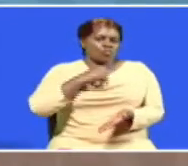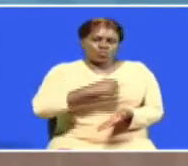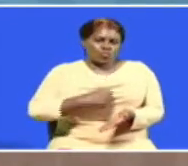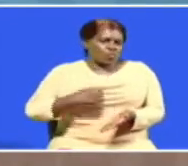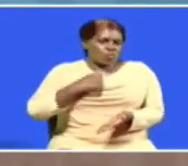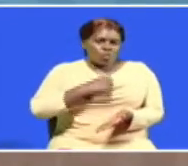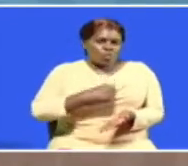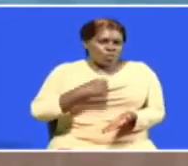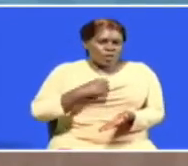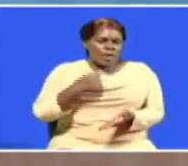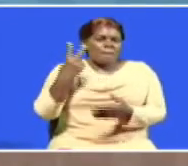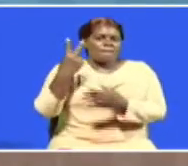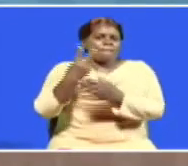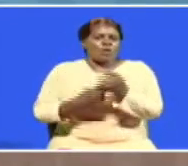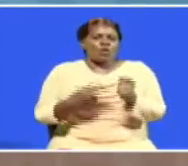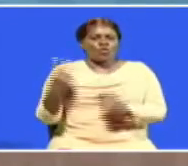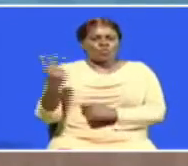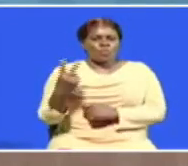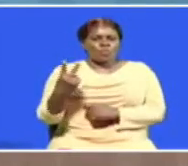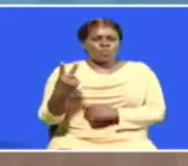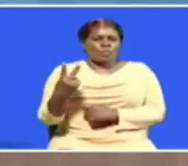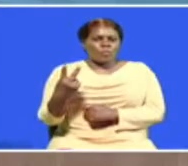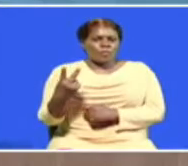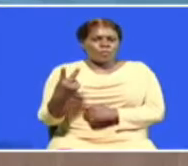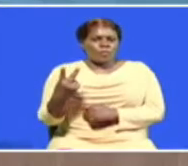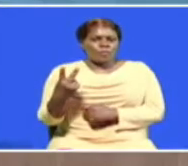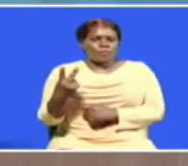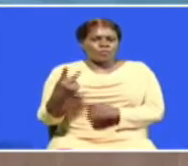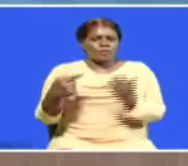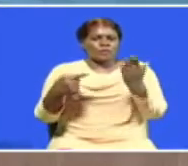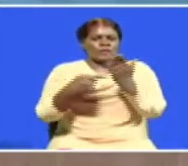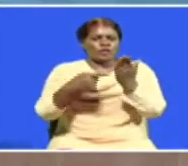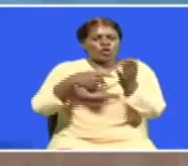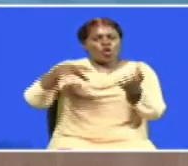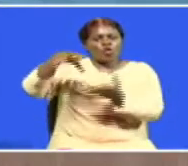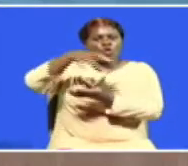apologize to Honorable Evans Kiago Hezekiah for the technical mix-up and regret.